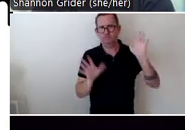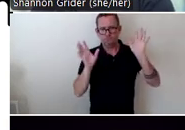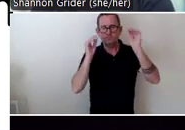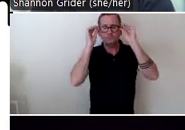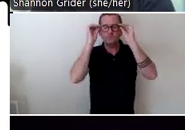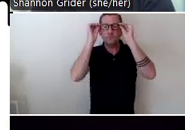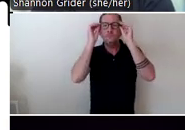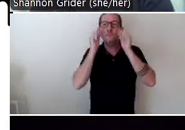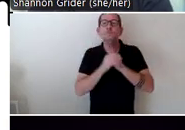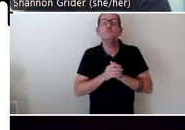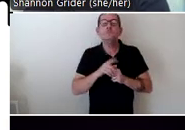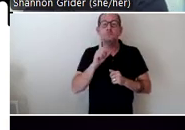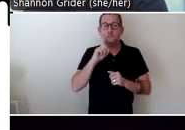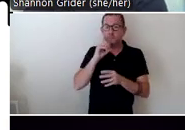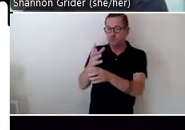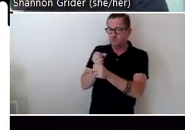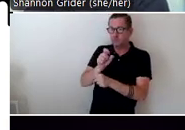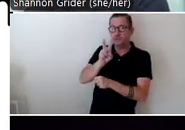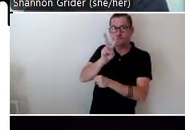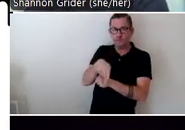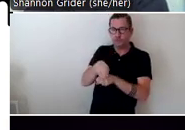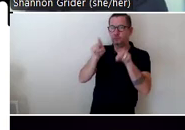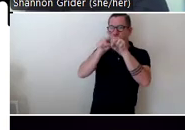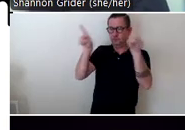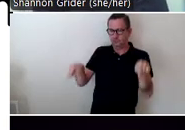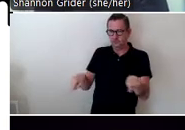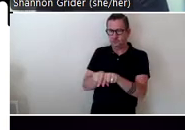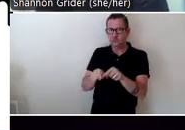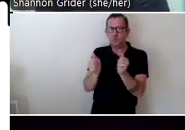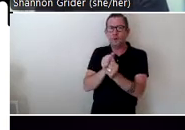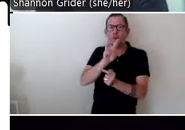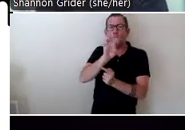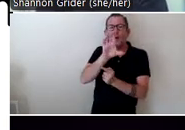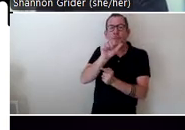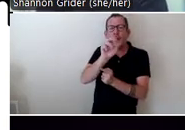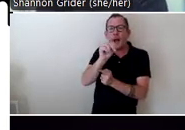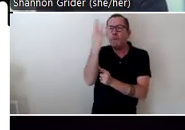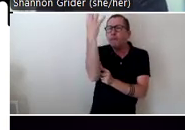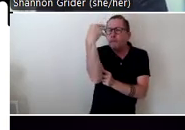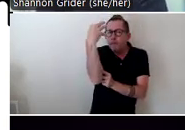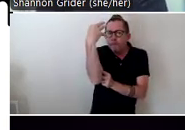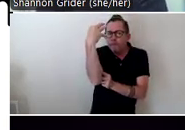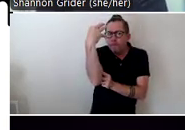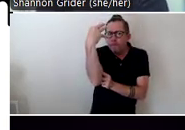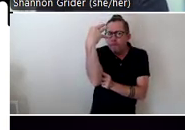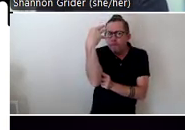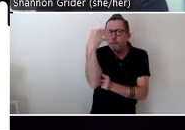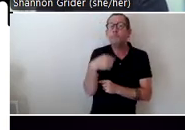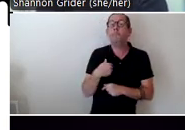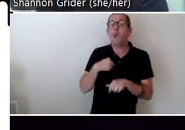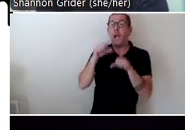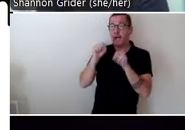provides funding to. The Federal Communications Commission provides funding to provide free video phones to give to